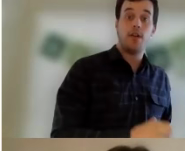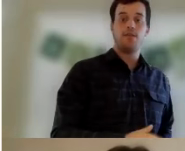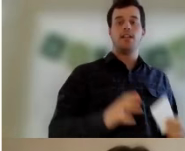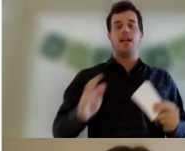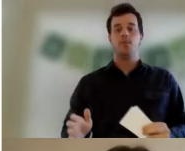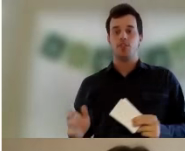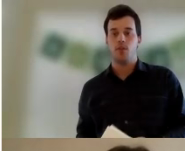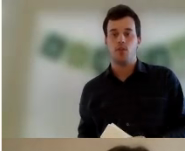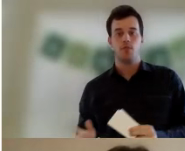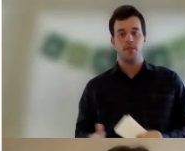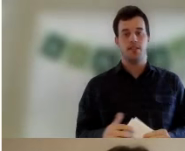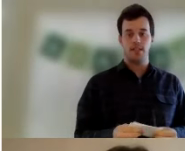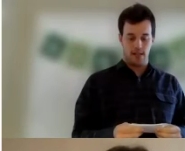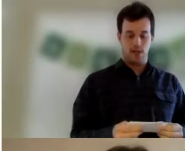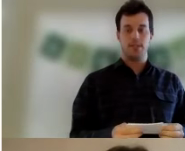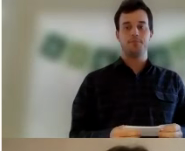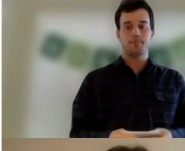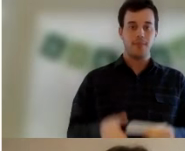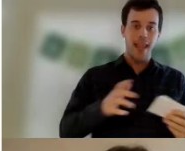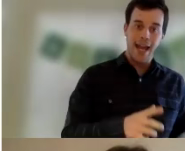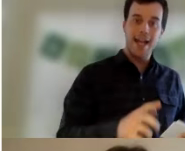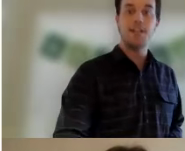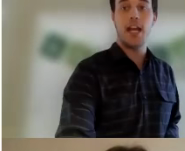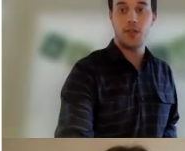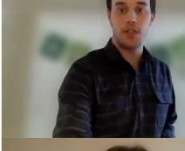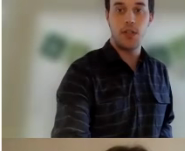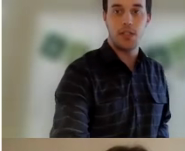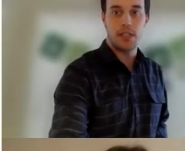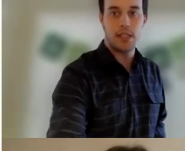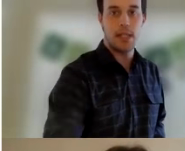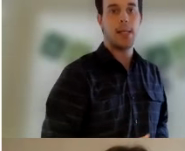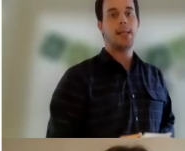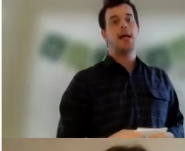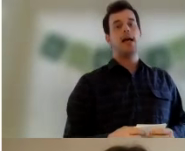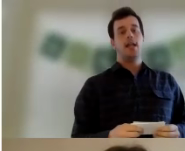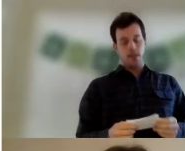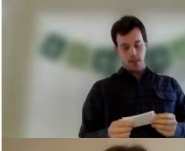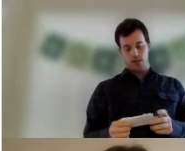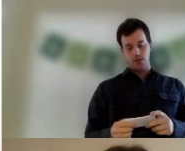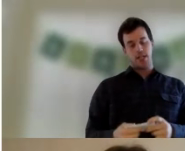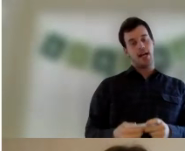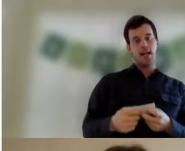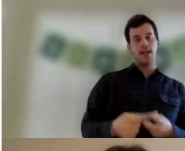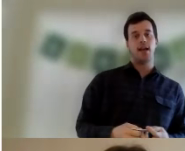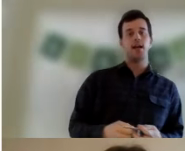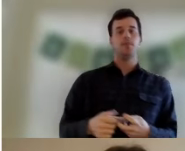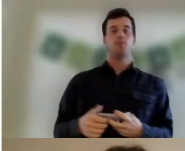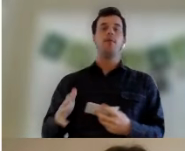in securing funds to help small rural business sectors and educational institutions. Now, in